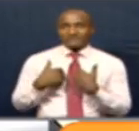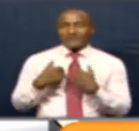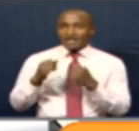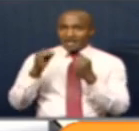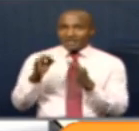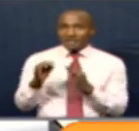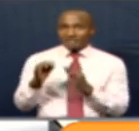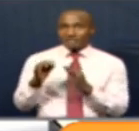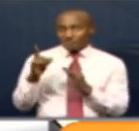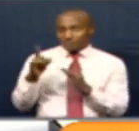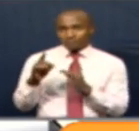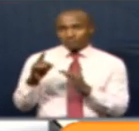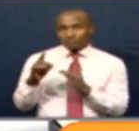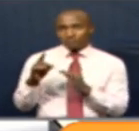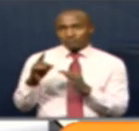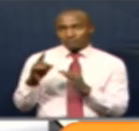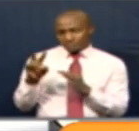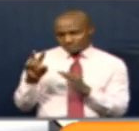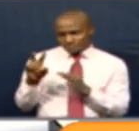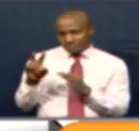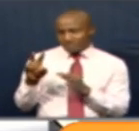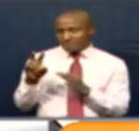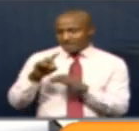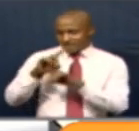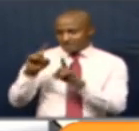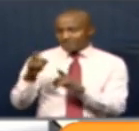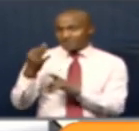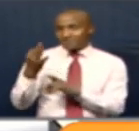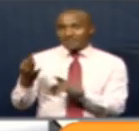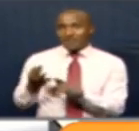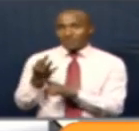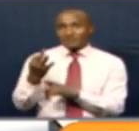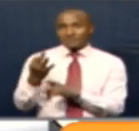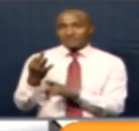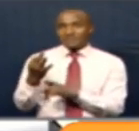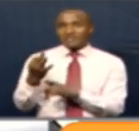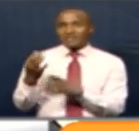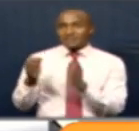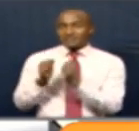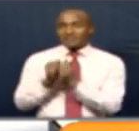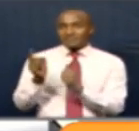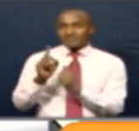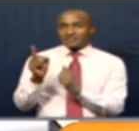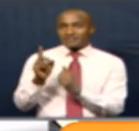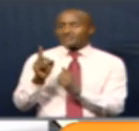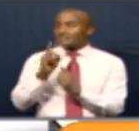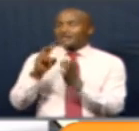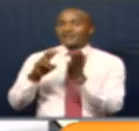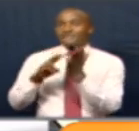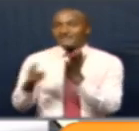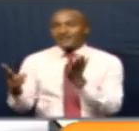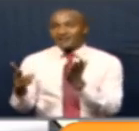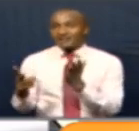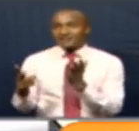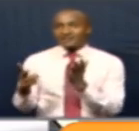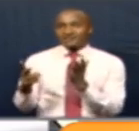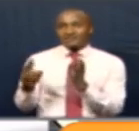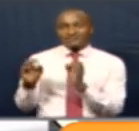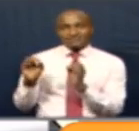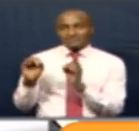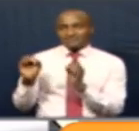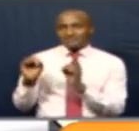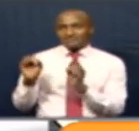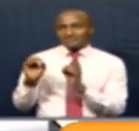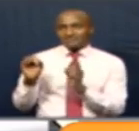sitting a three-hour examination paper, and 10 minutes into the exam, someone said you have failed, that would be really